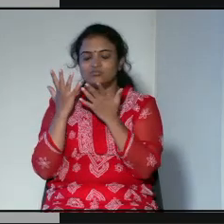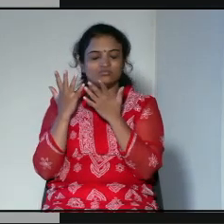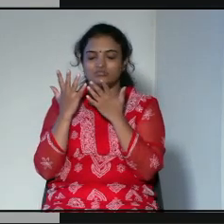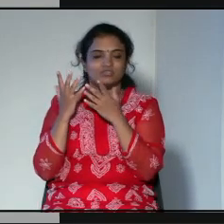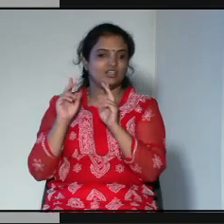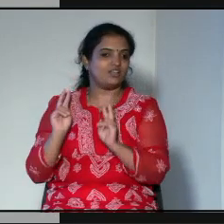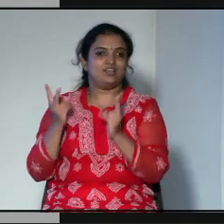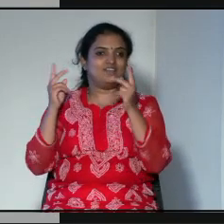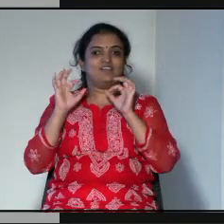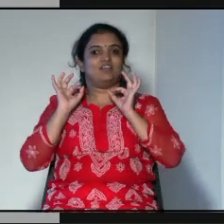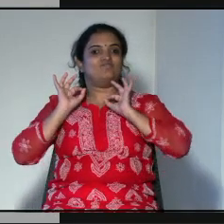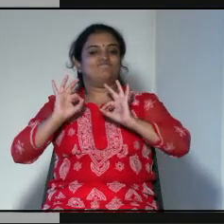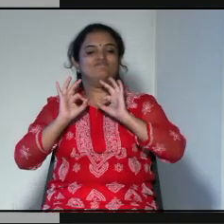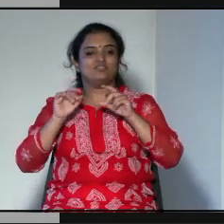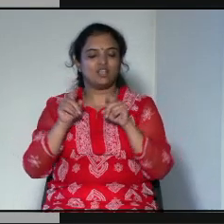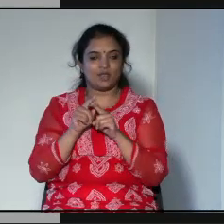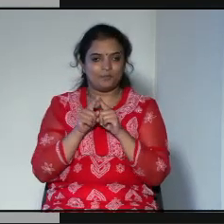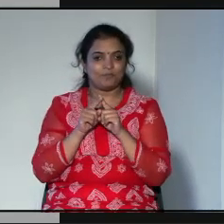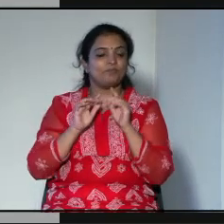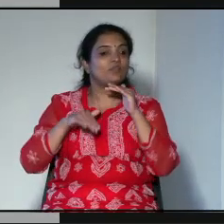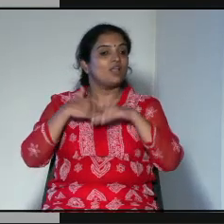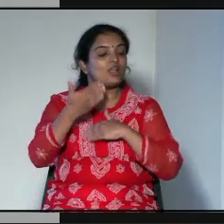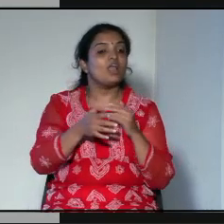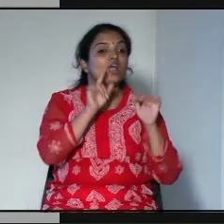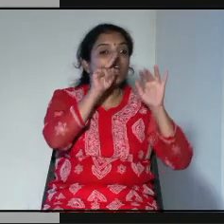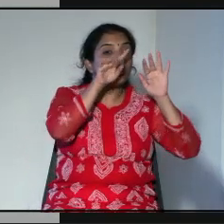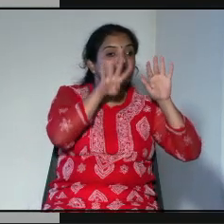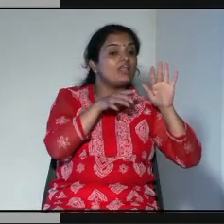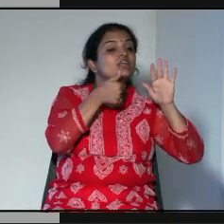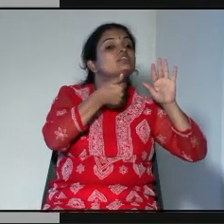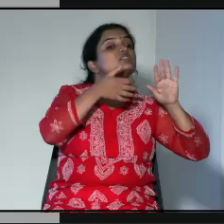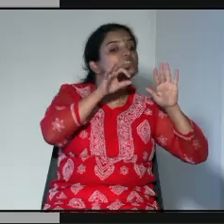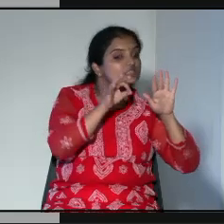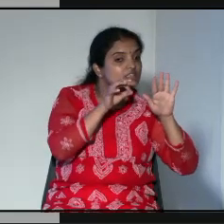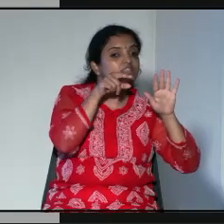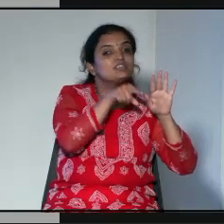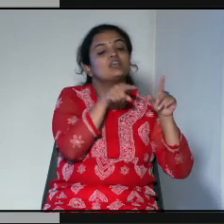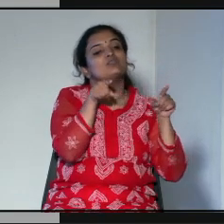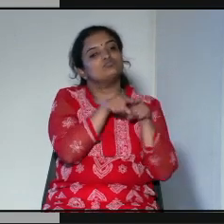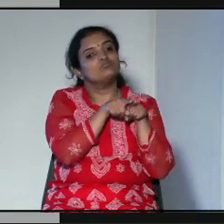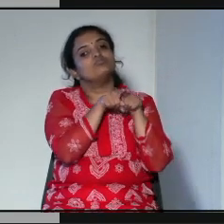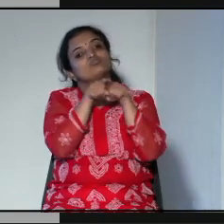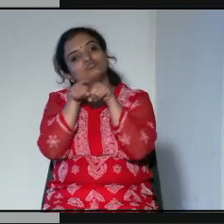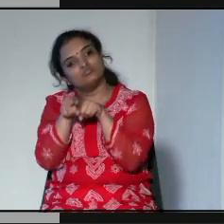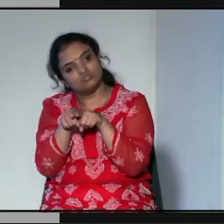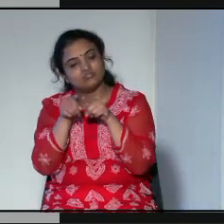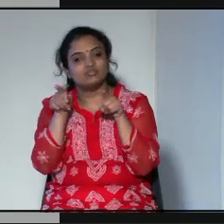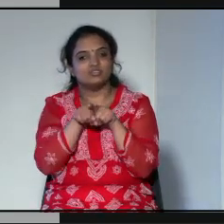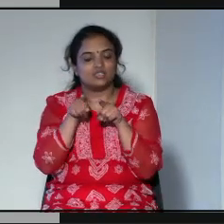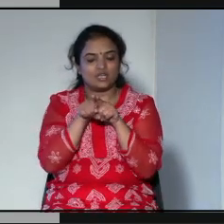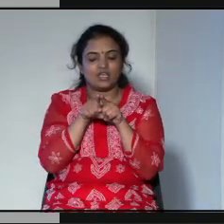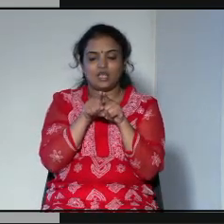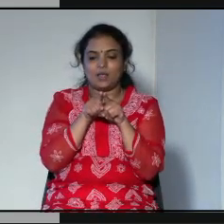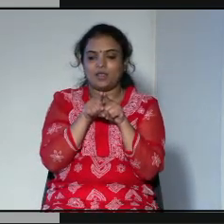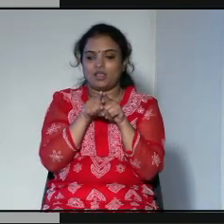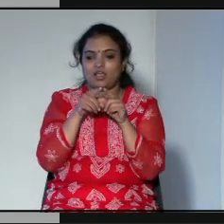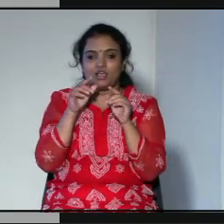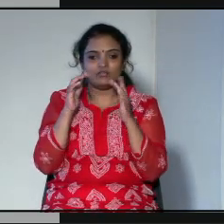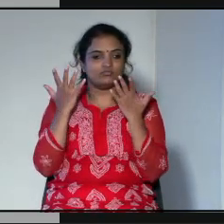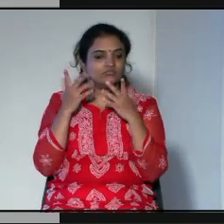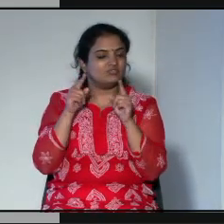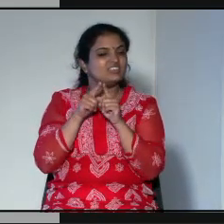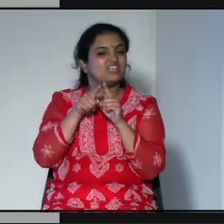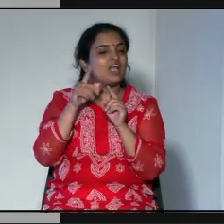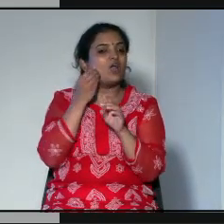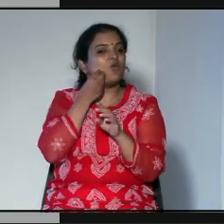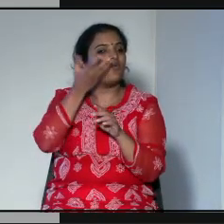on the brink of immense political turmoil. As the princely state under indirect British rule, was integrated within